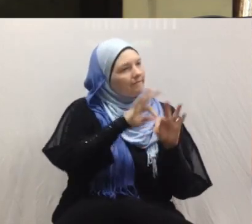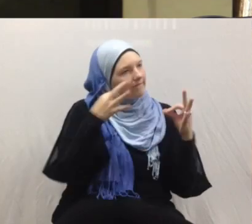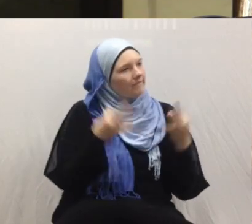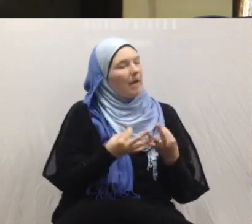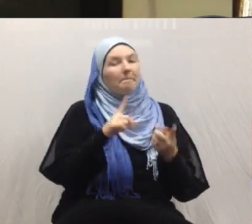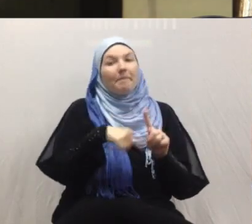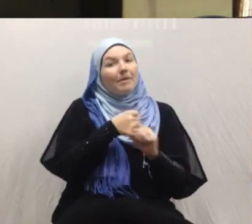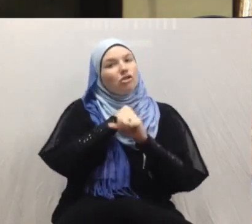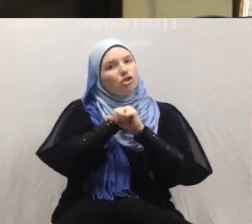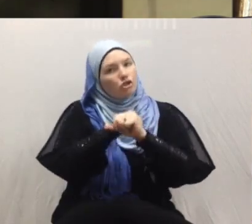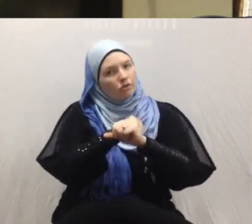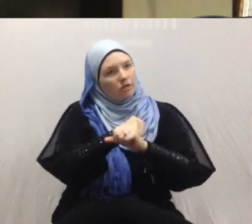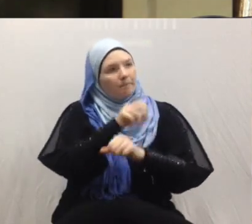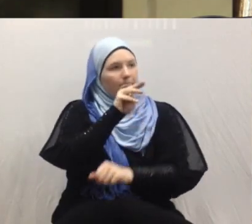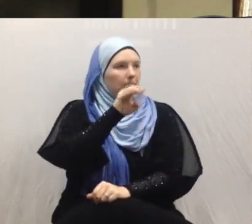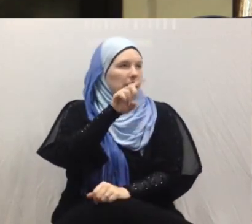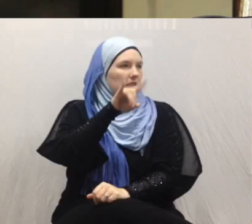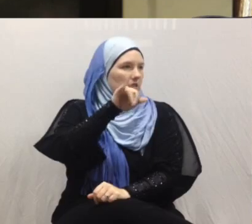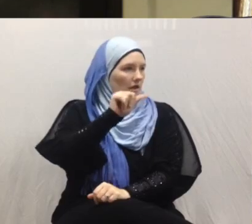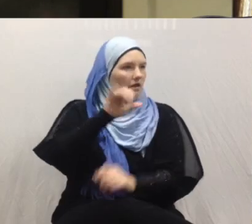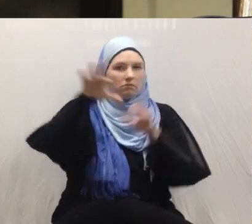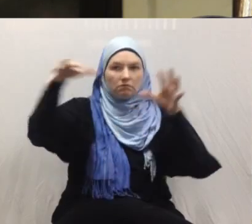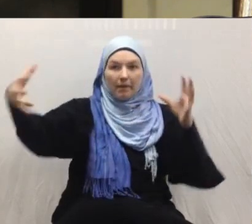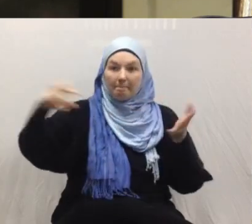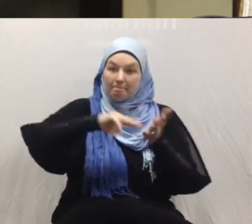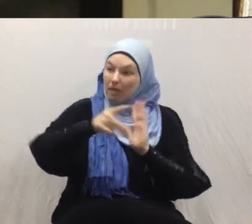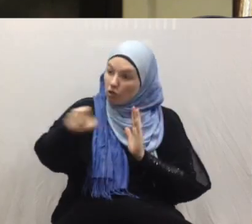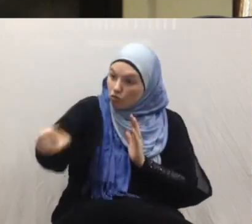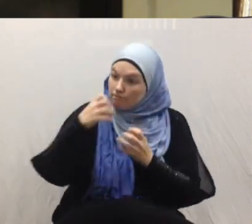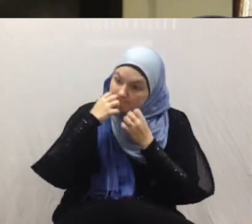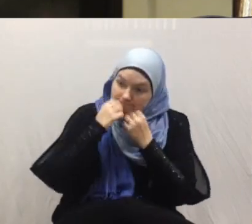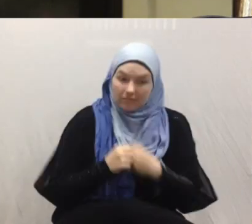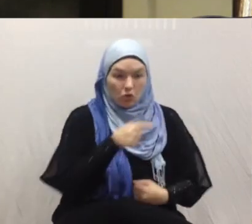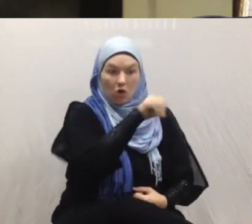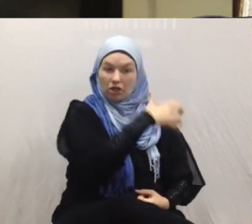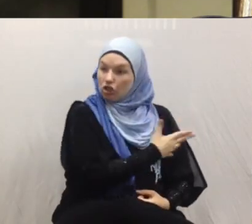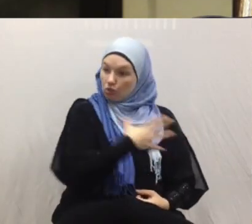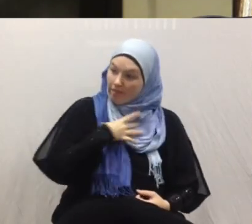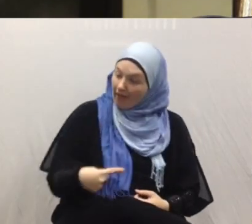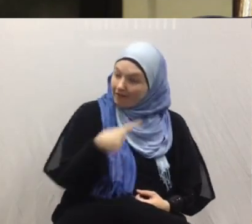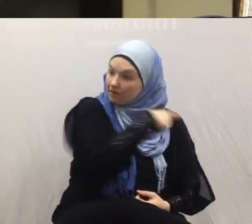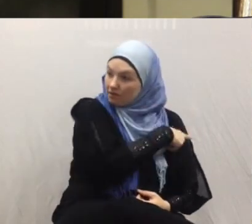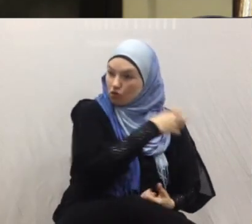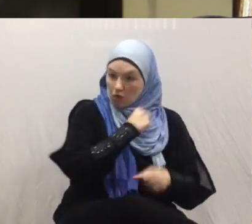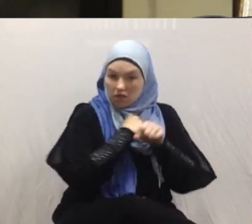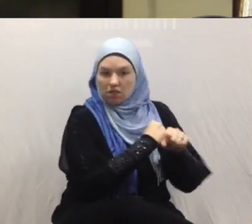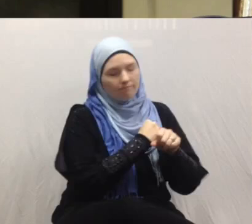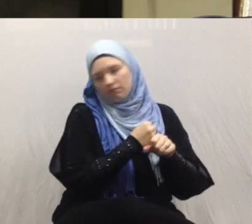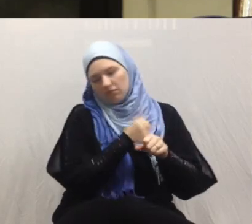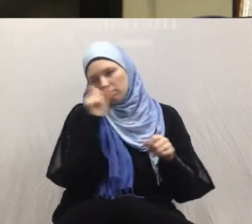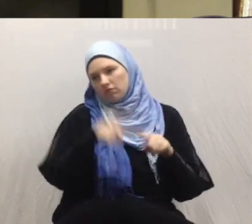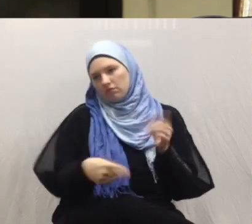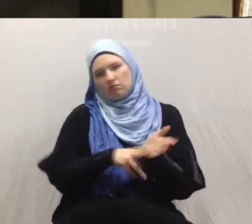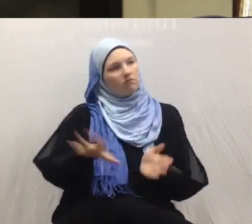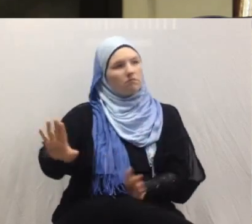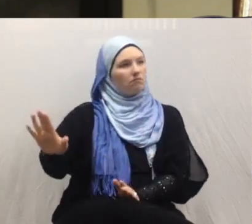the security of the society in Medina as a whole. The contracting parties are bound to help one